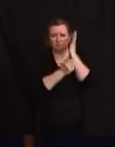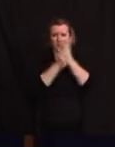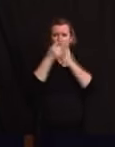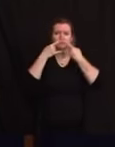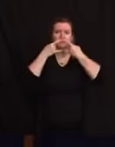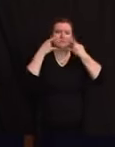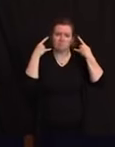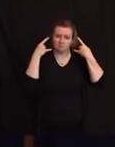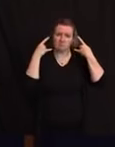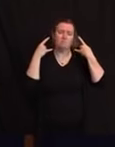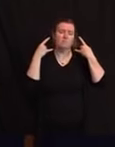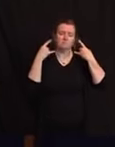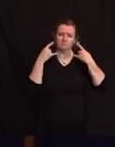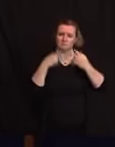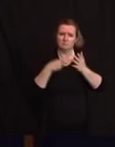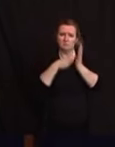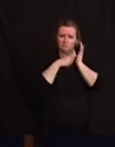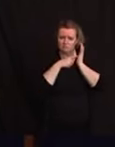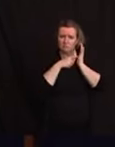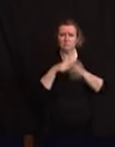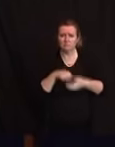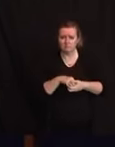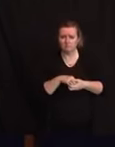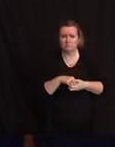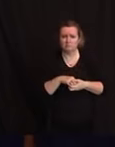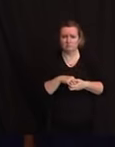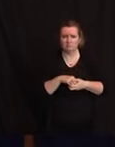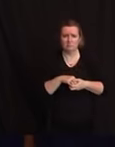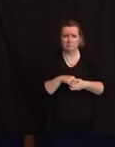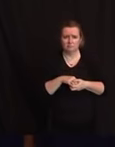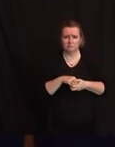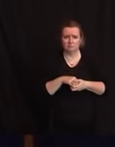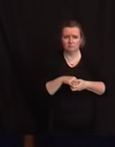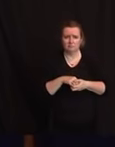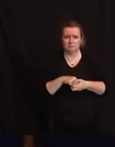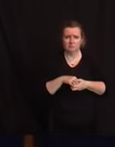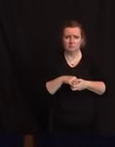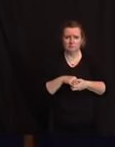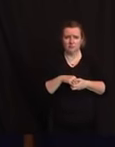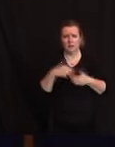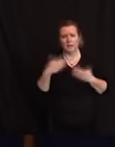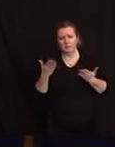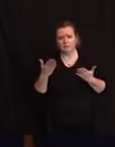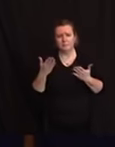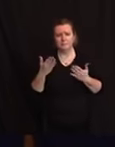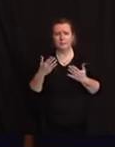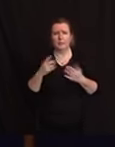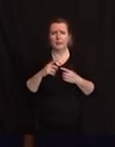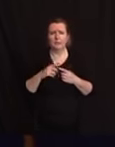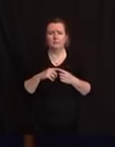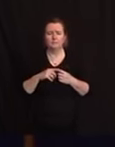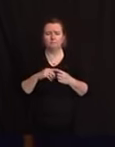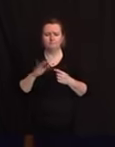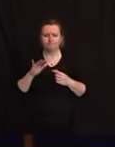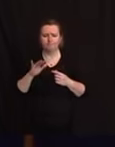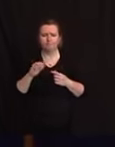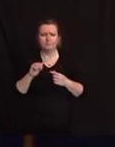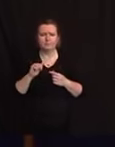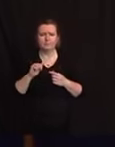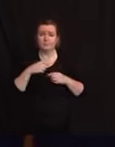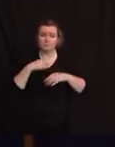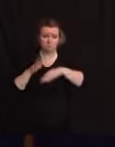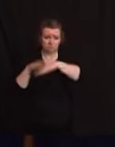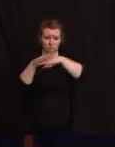be provided for the people coming in. But we also have instructed all long-term